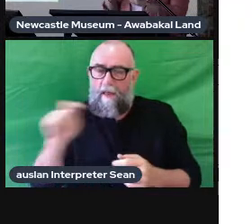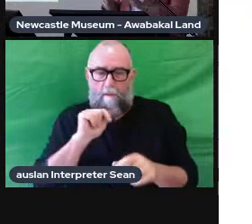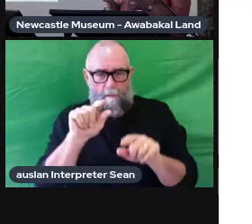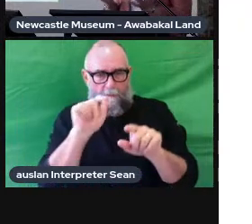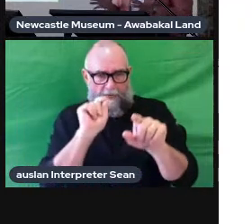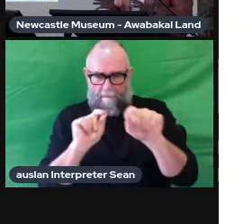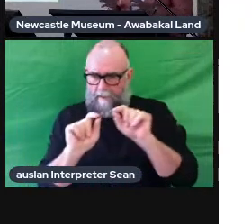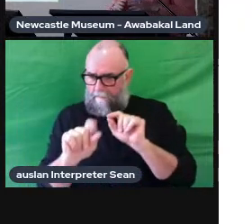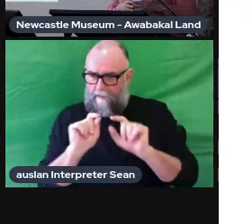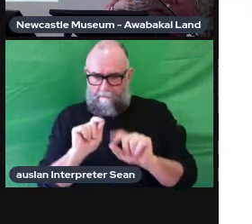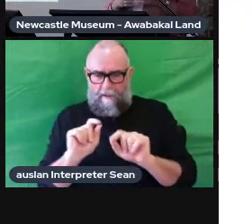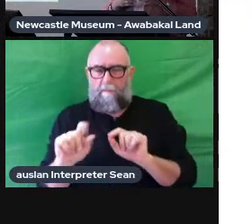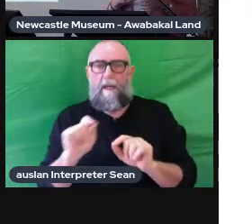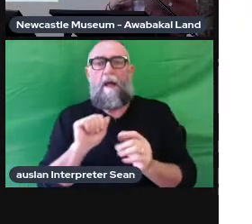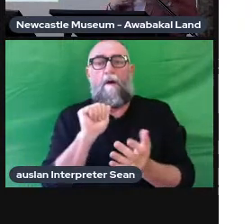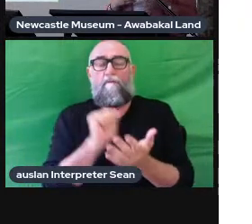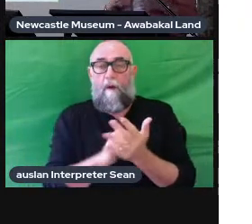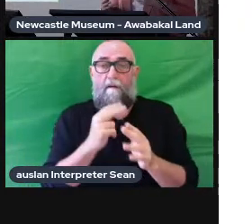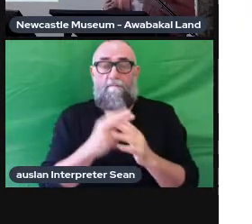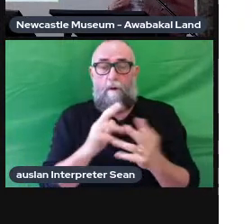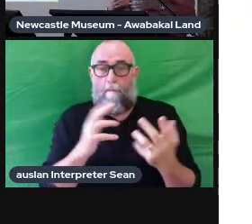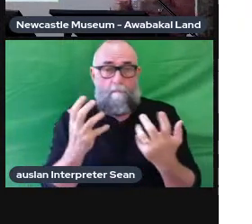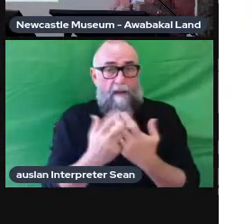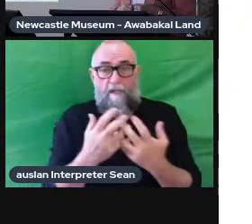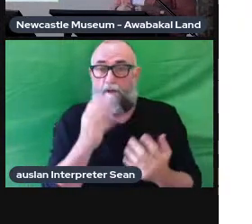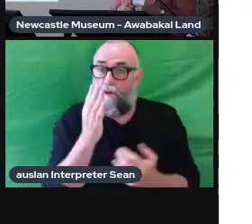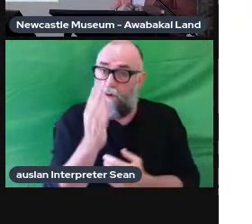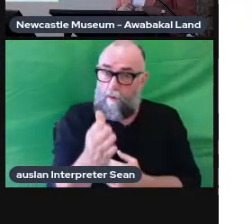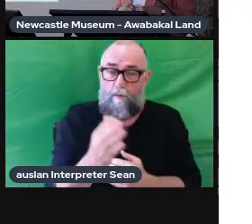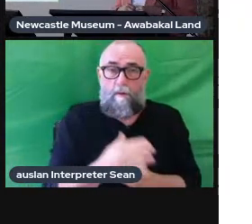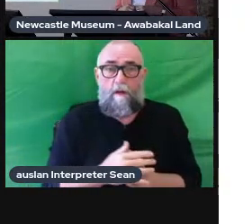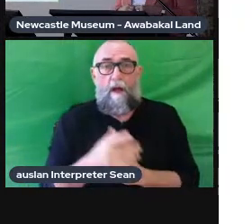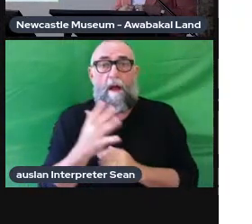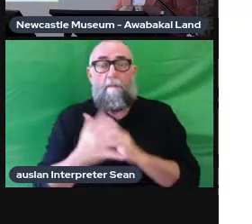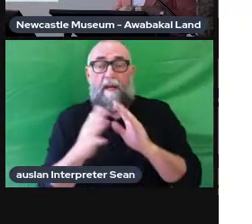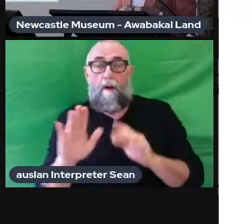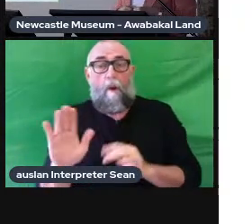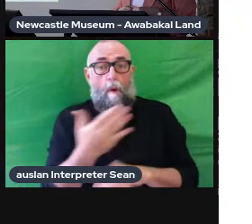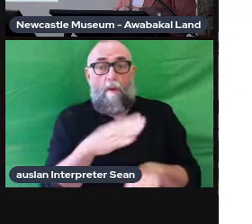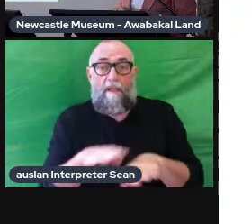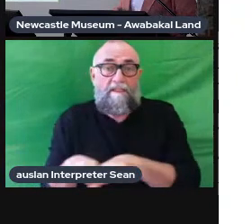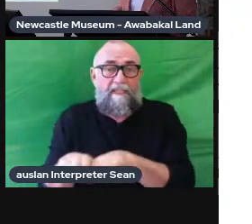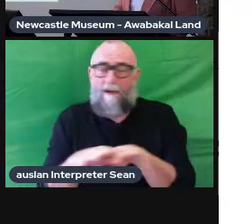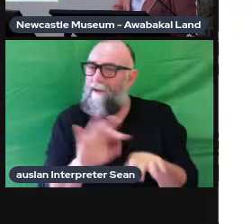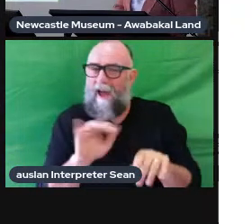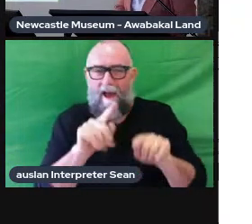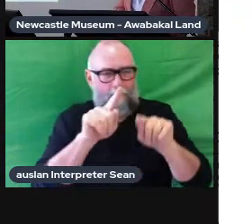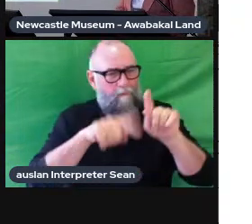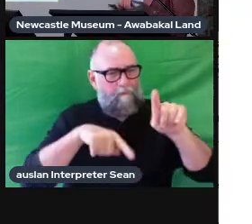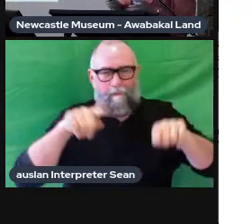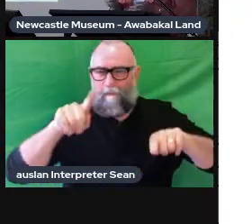been tailored for you. So everyone will be on a slightly different combination of treatments.